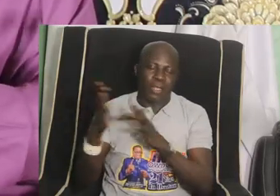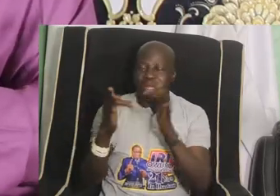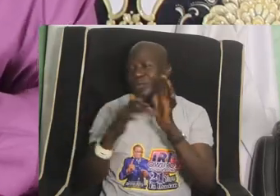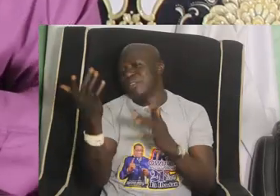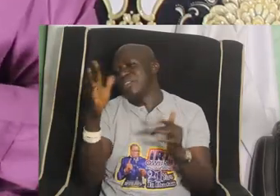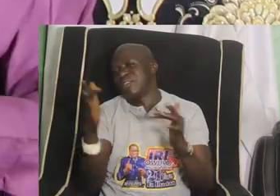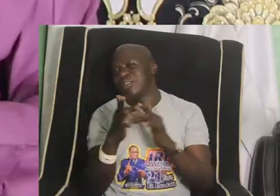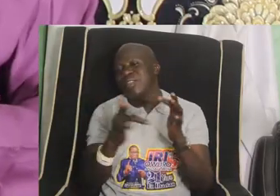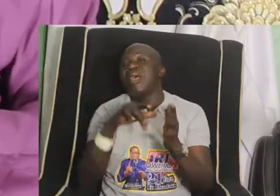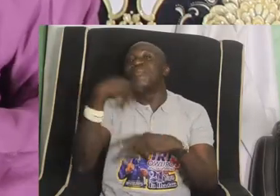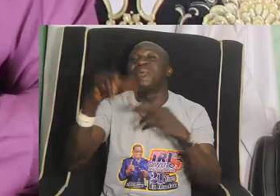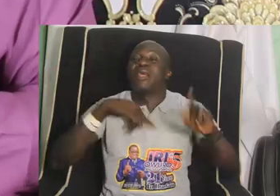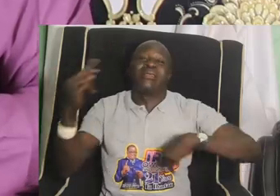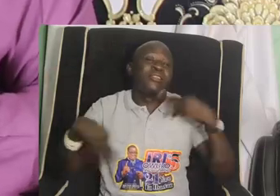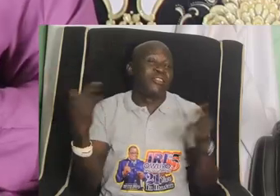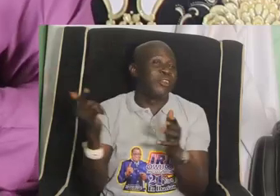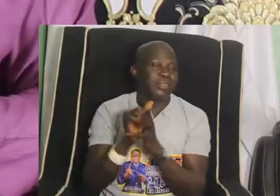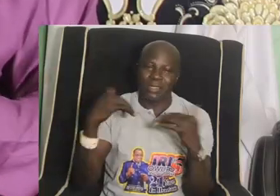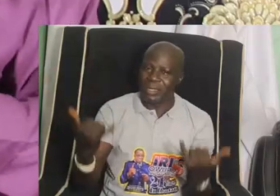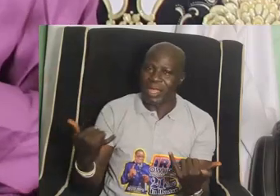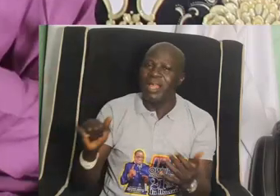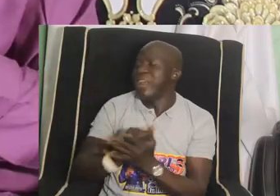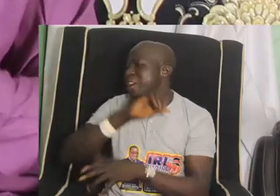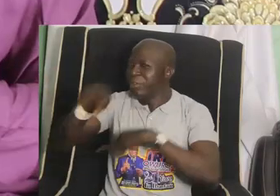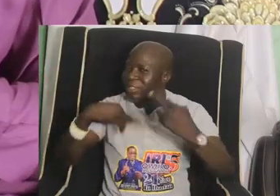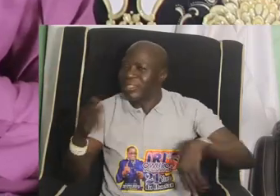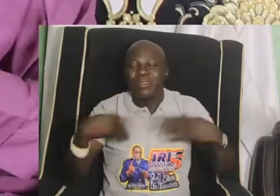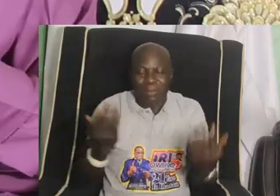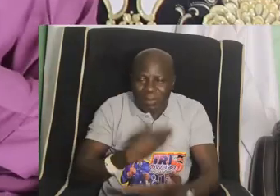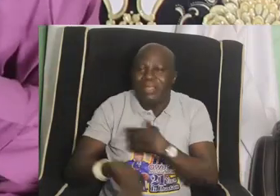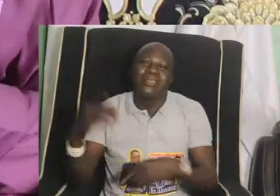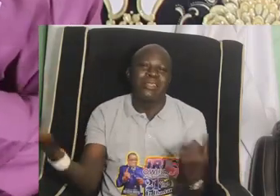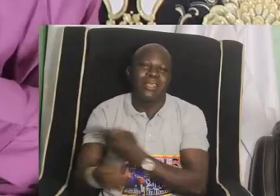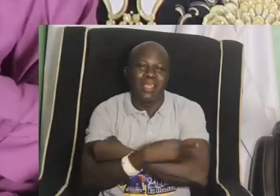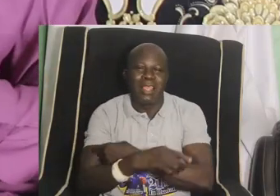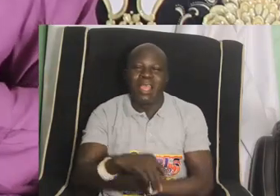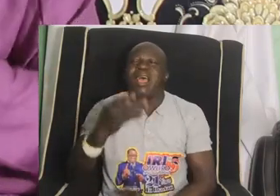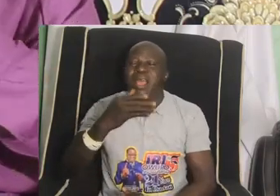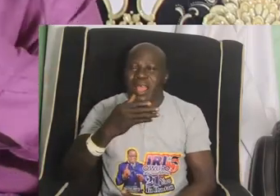pray for you in the name of Jesus. You are rejoicing now. You are rejoicing for your birthday.